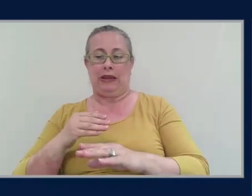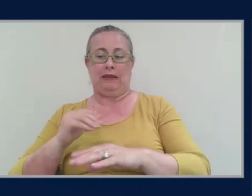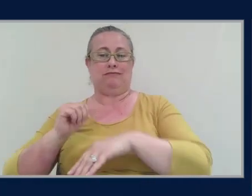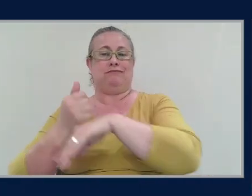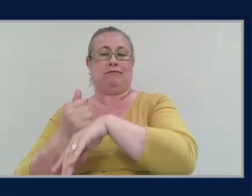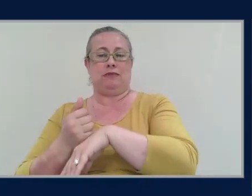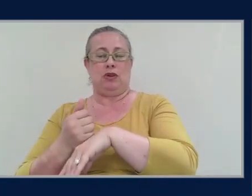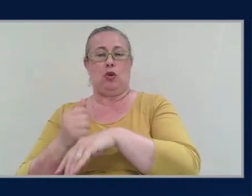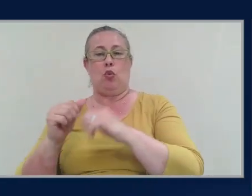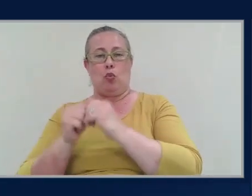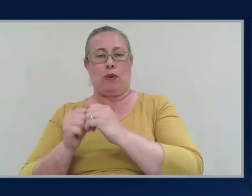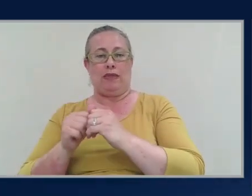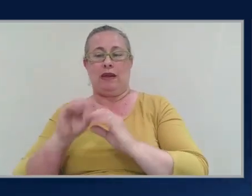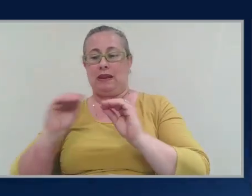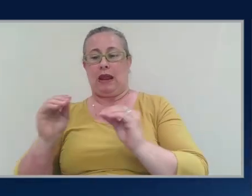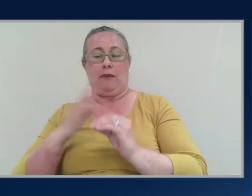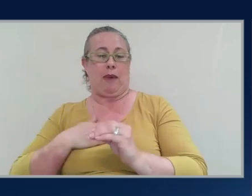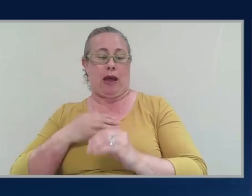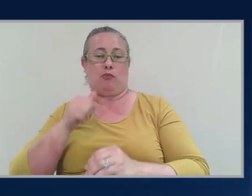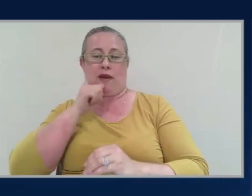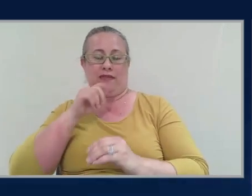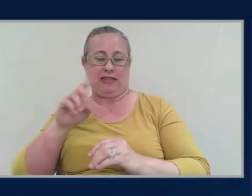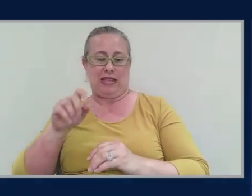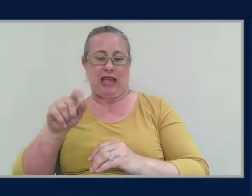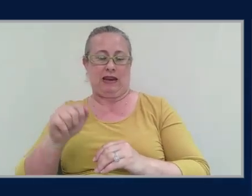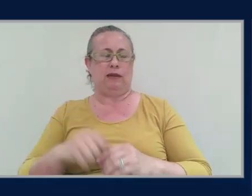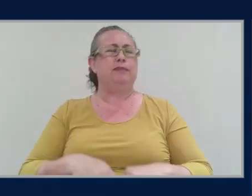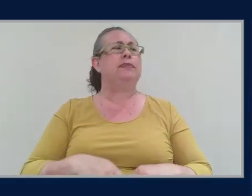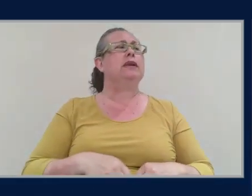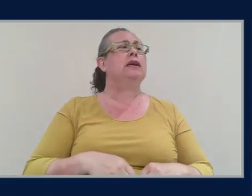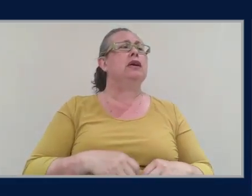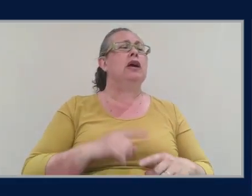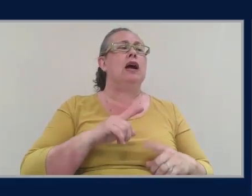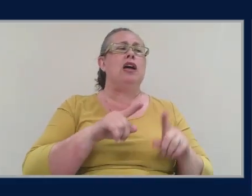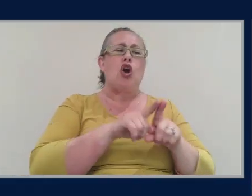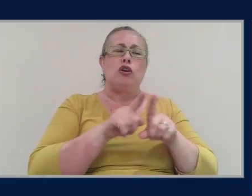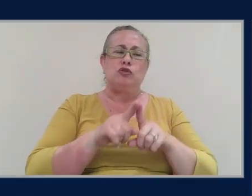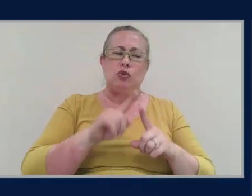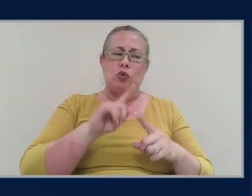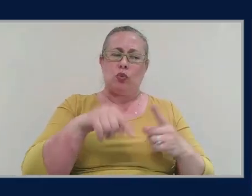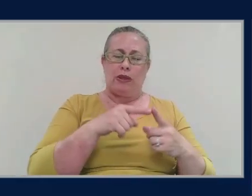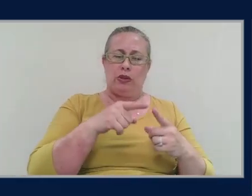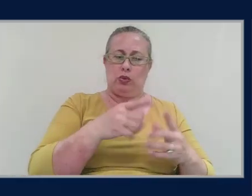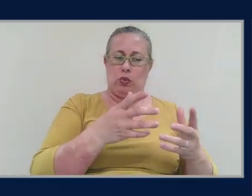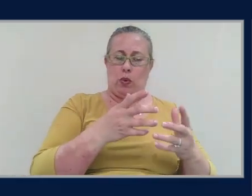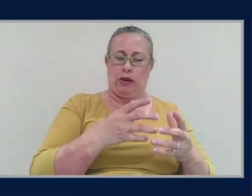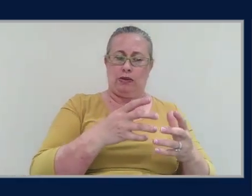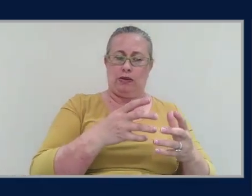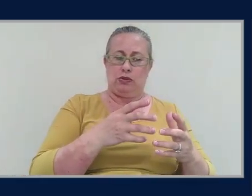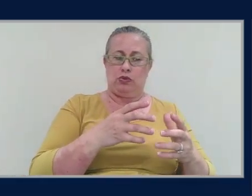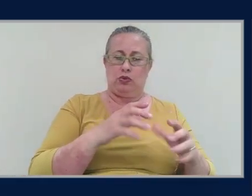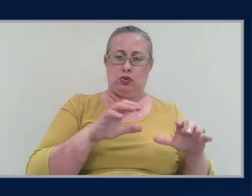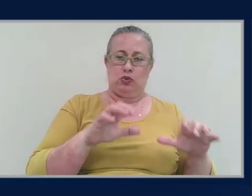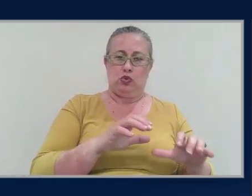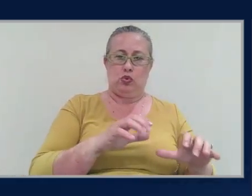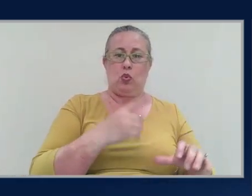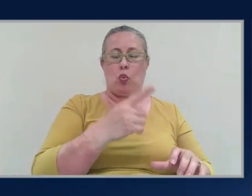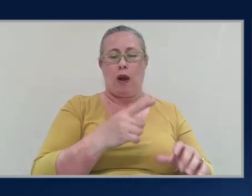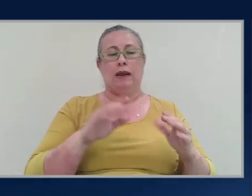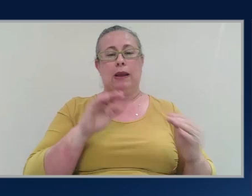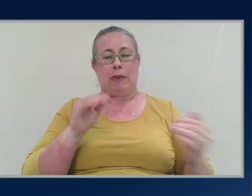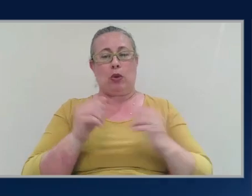data? Right. And there's a difference as to when you need to, when you want to do one or versus the other as well, right?